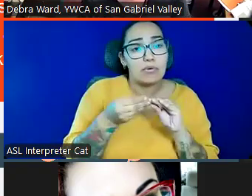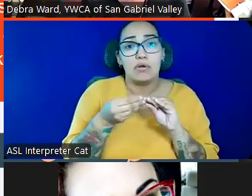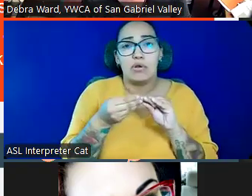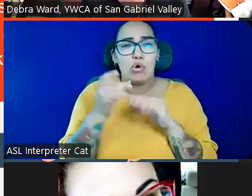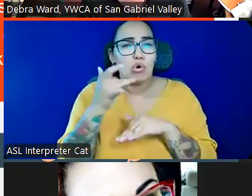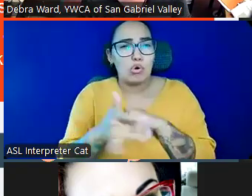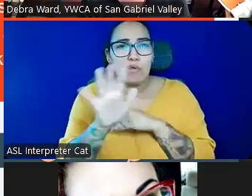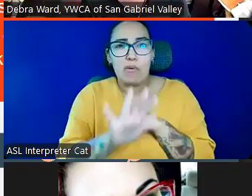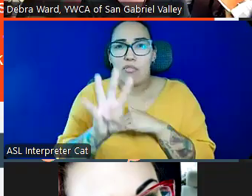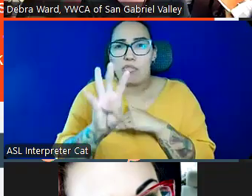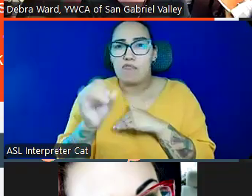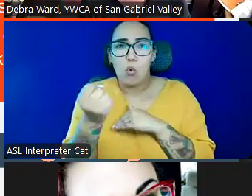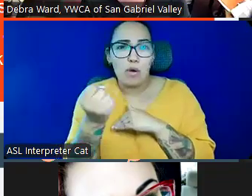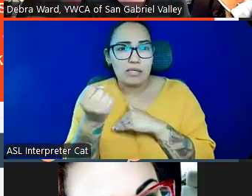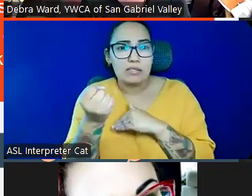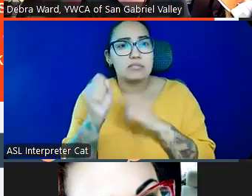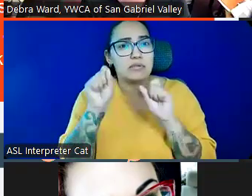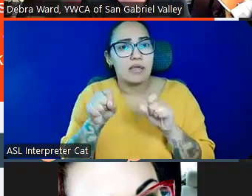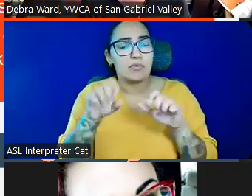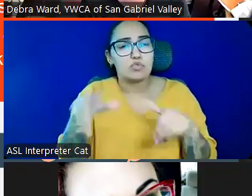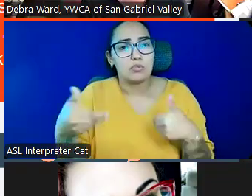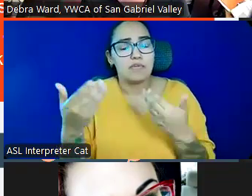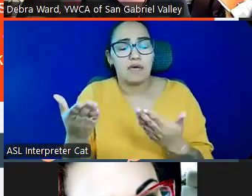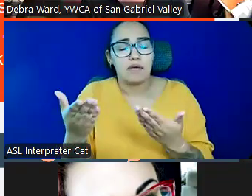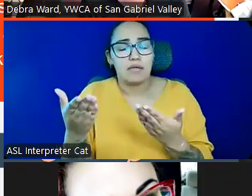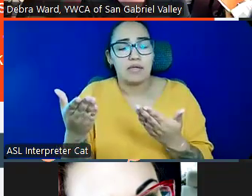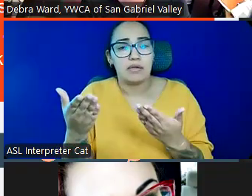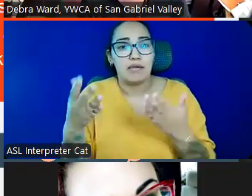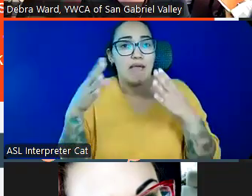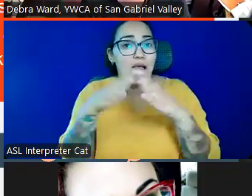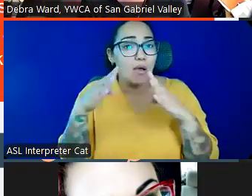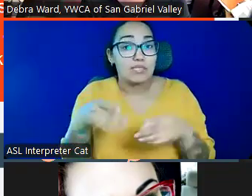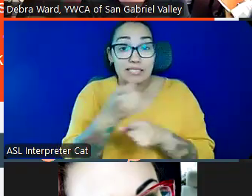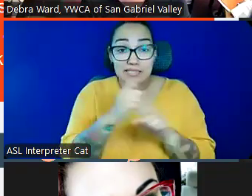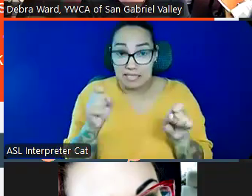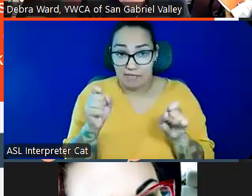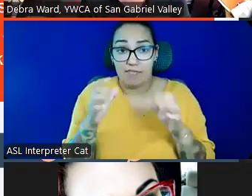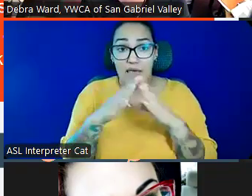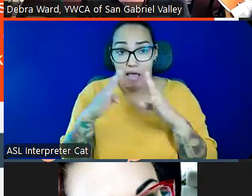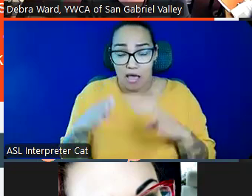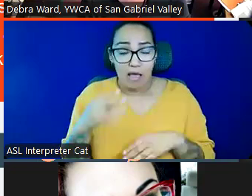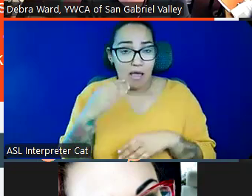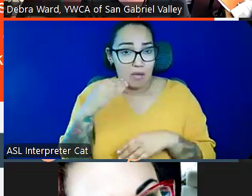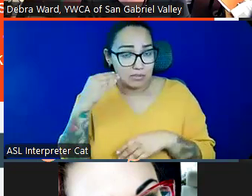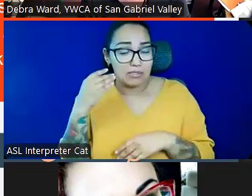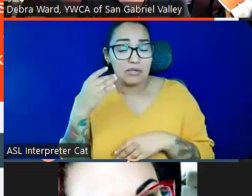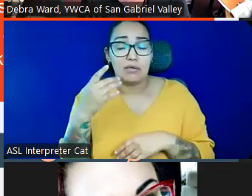40s, being able to provide housing, safe housing, as well